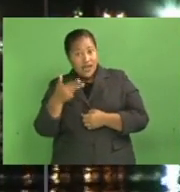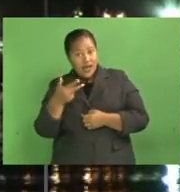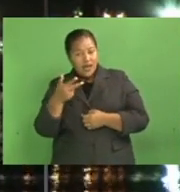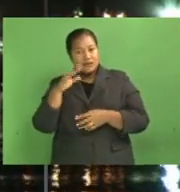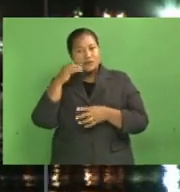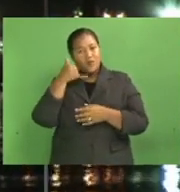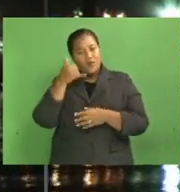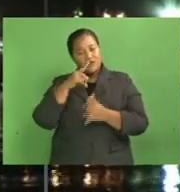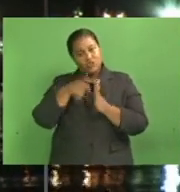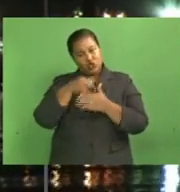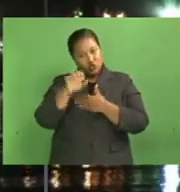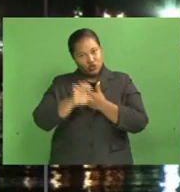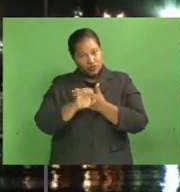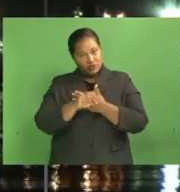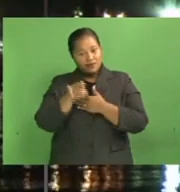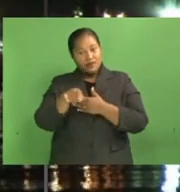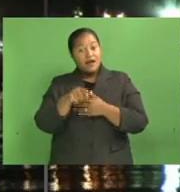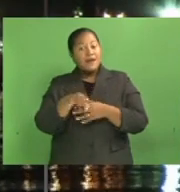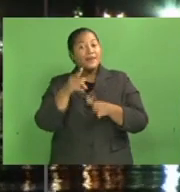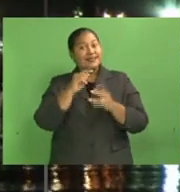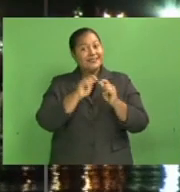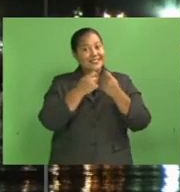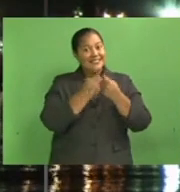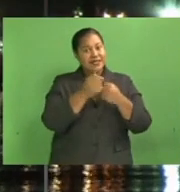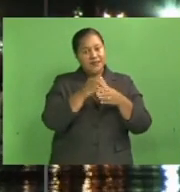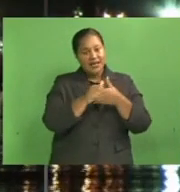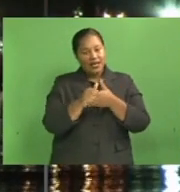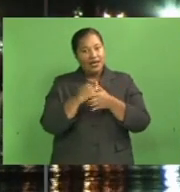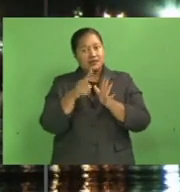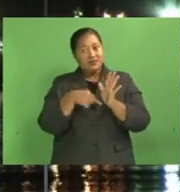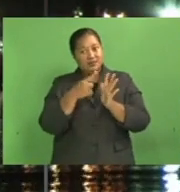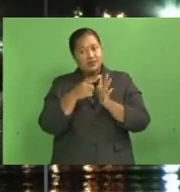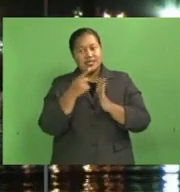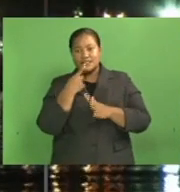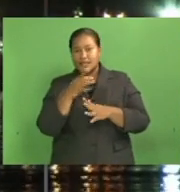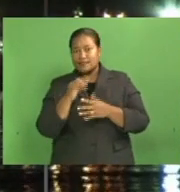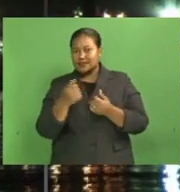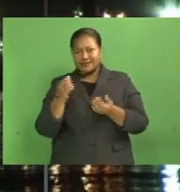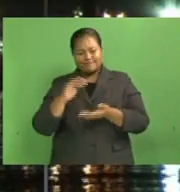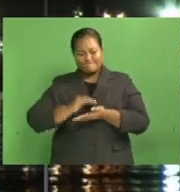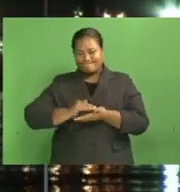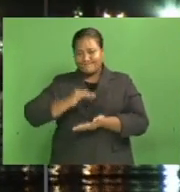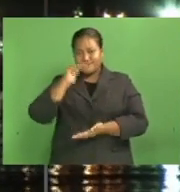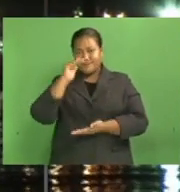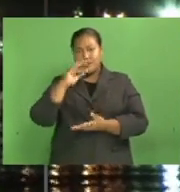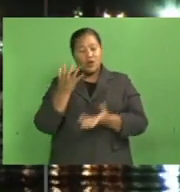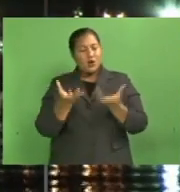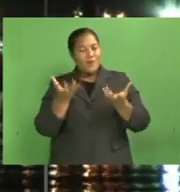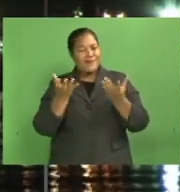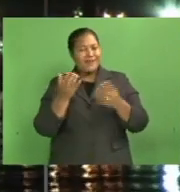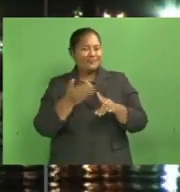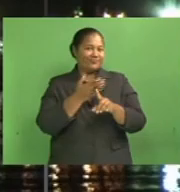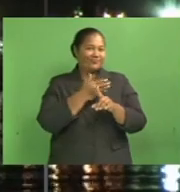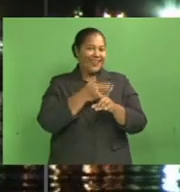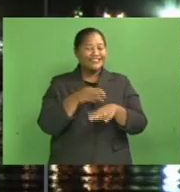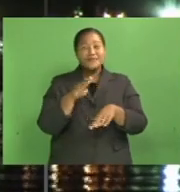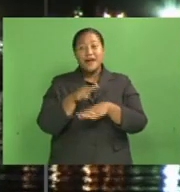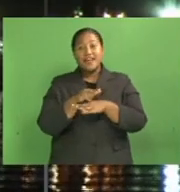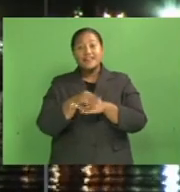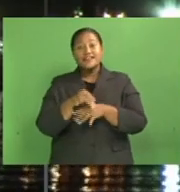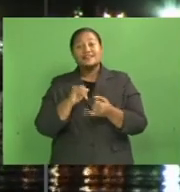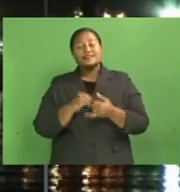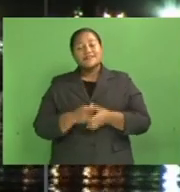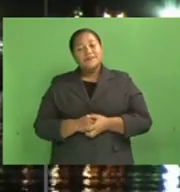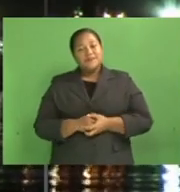alone. Team leader Lifeline, Jeremiah Mirakula, says this is a massive increase when compared to previous months. Saniani